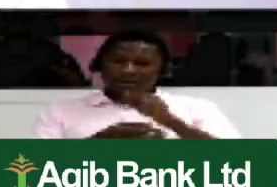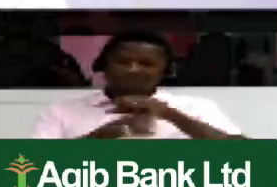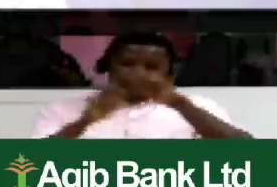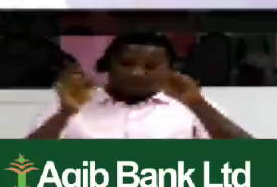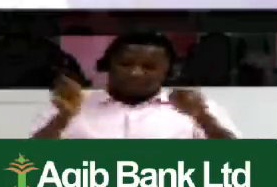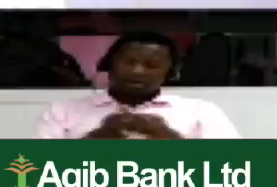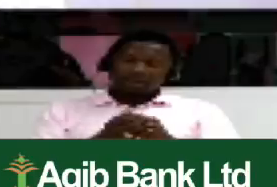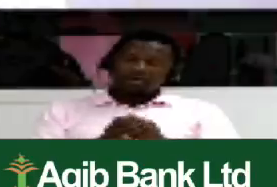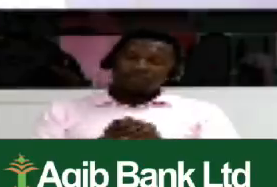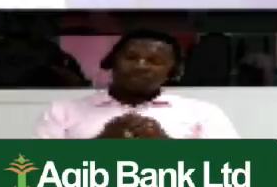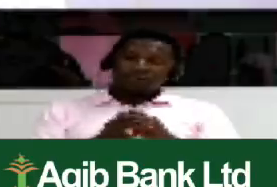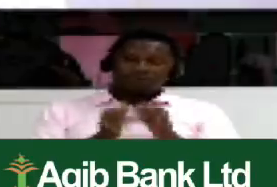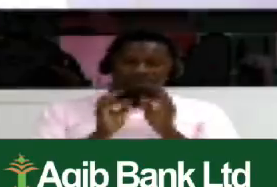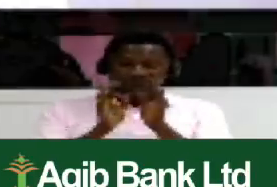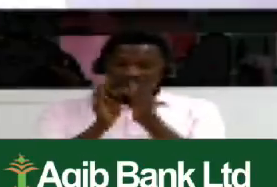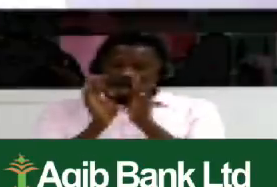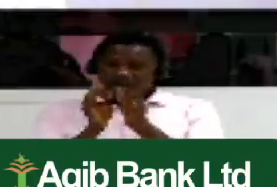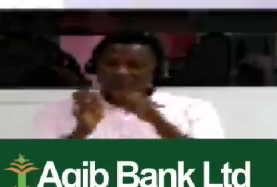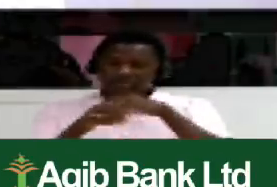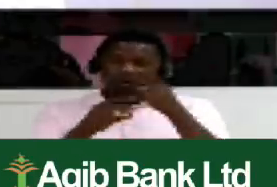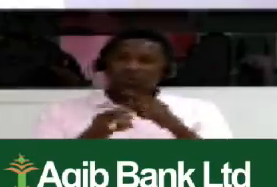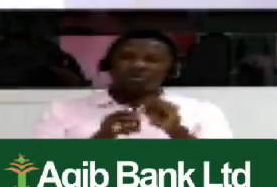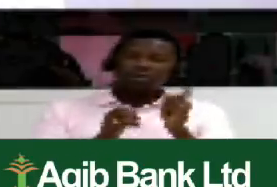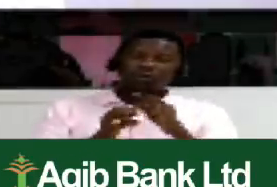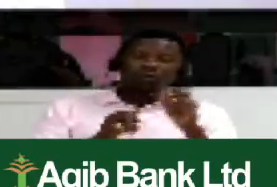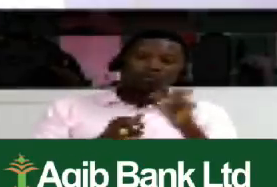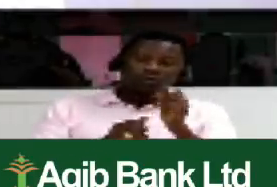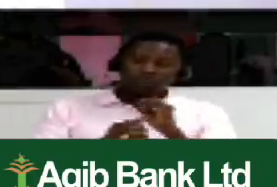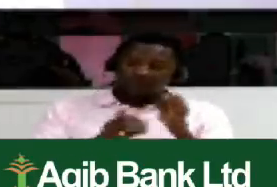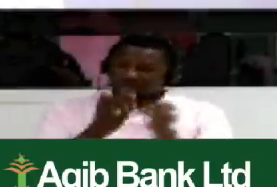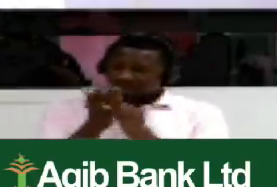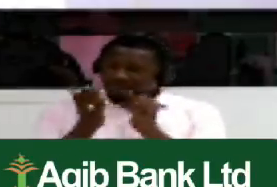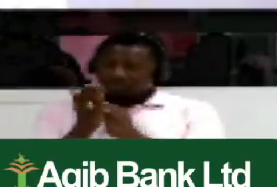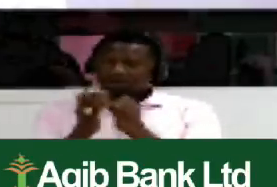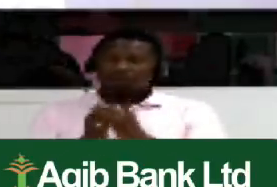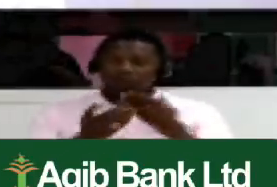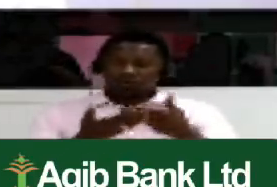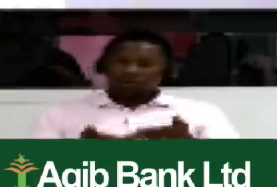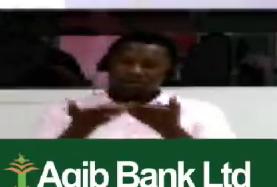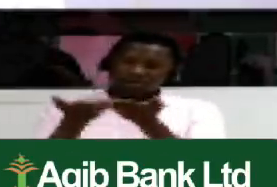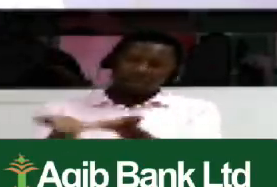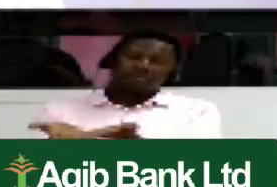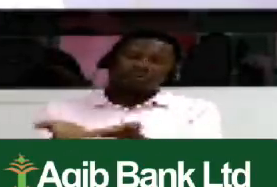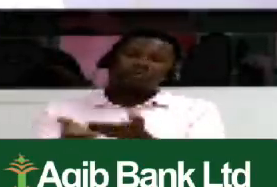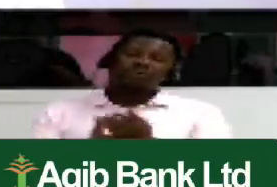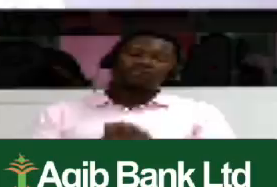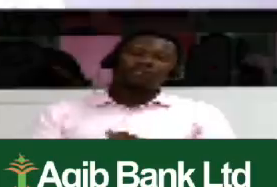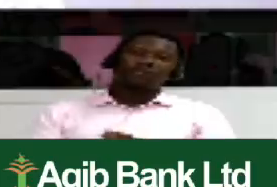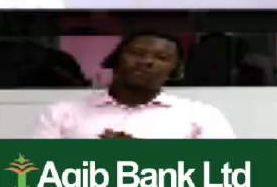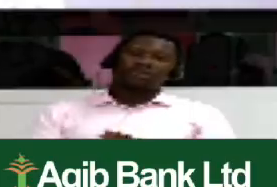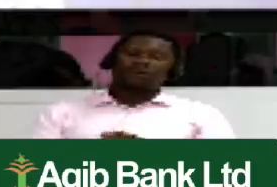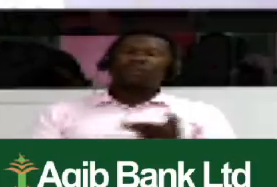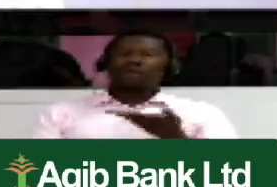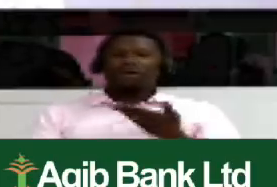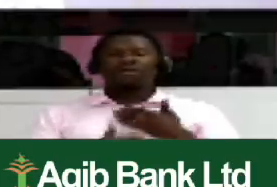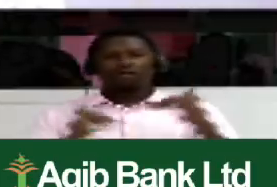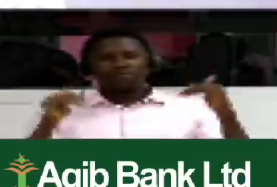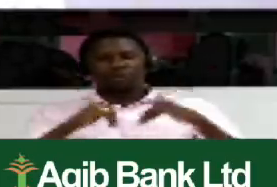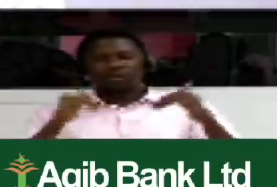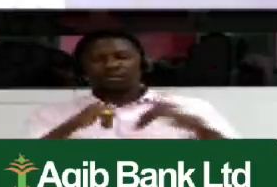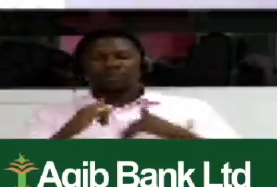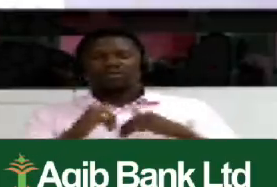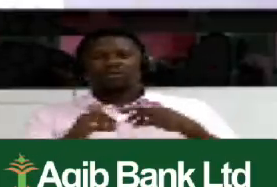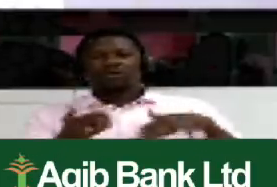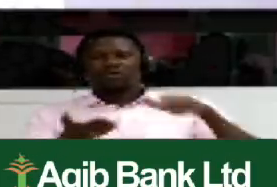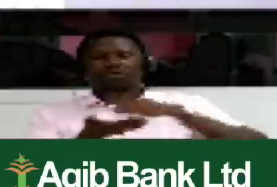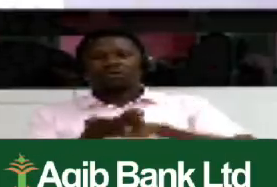were briefed about our findings, which we put it to them. And a meeting was convened, I think,